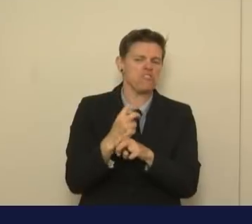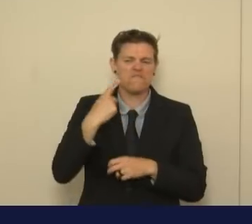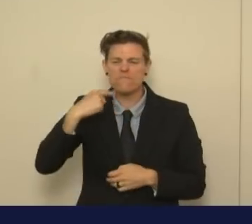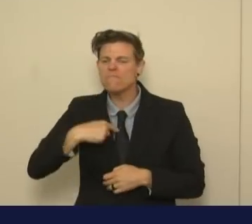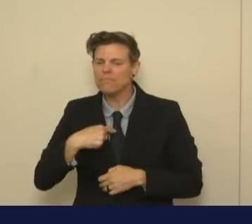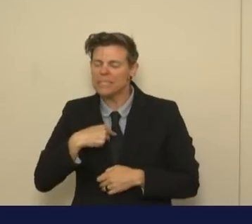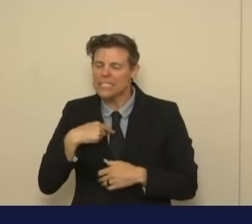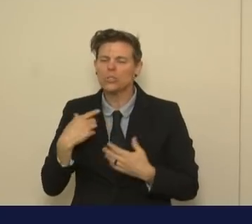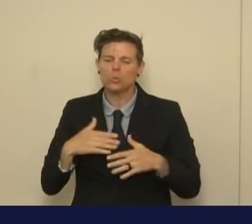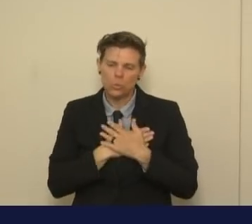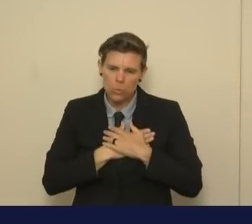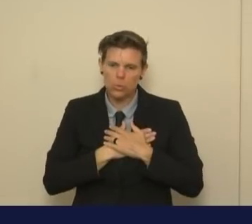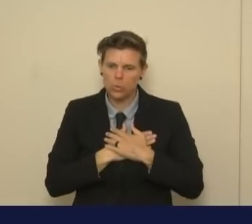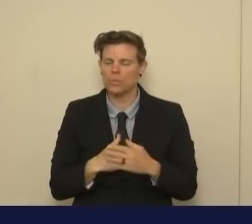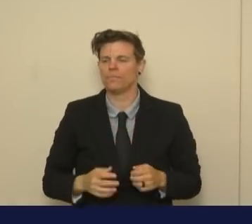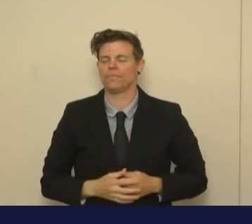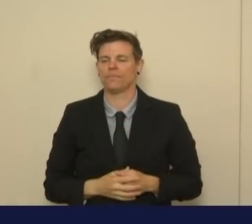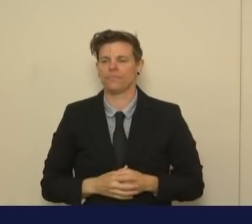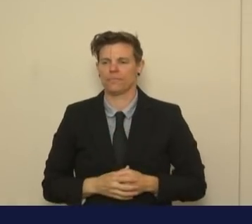done